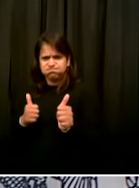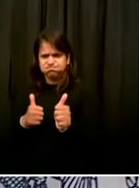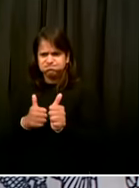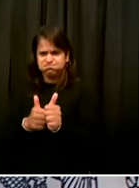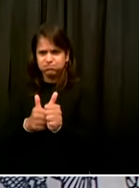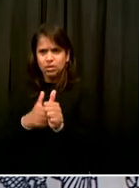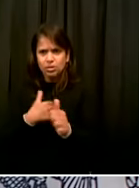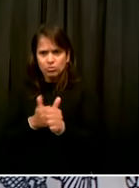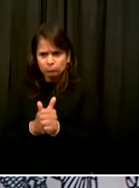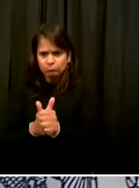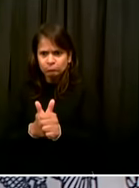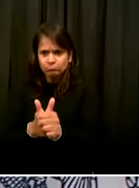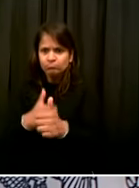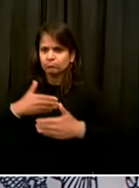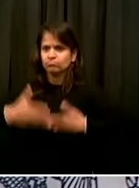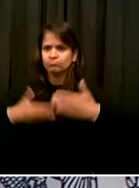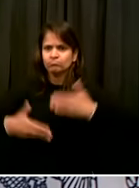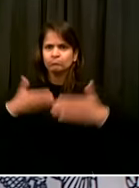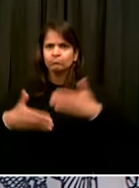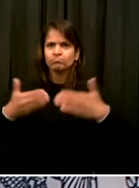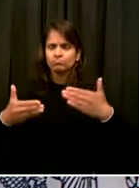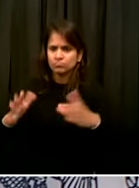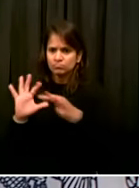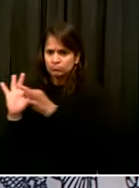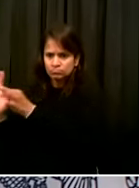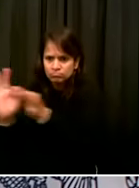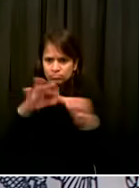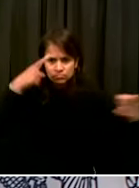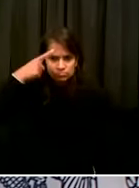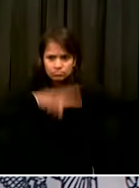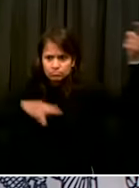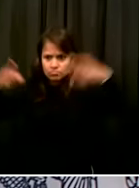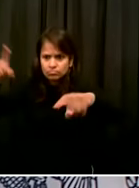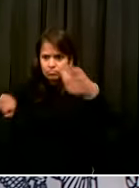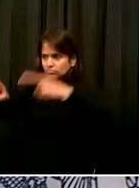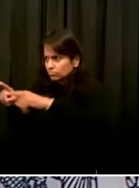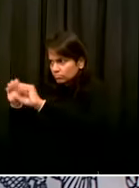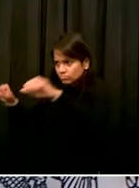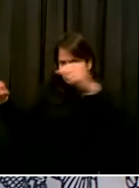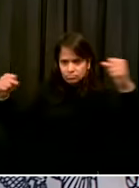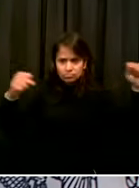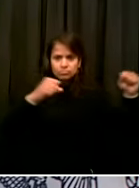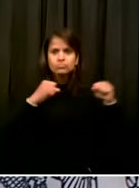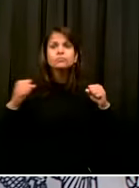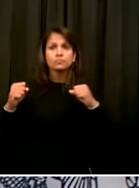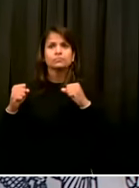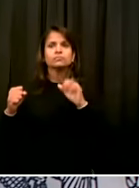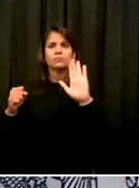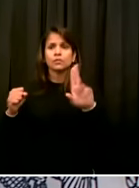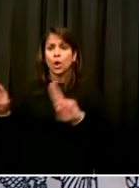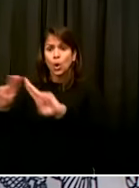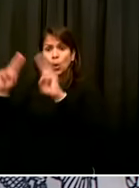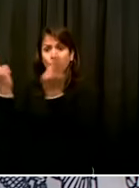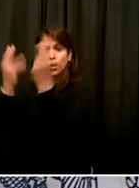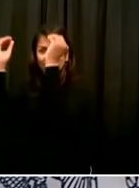with the unions, even where there's disagreements. People have been working together to solve problems, and we'll keep doing that right up to opening day.